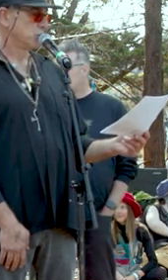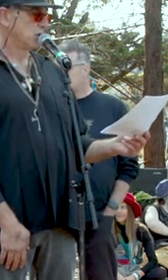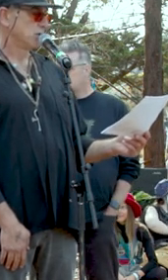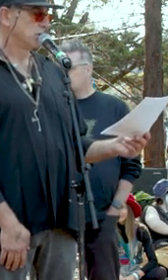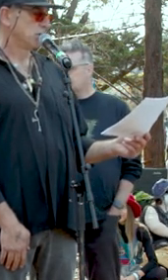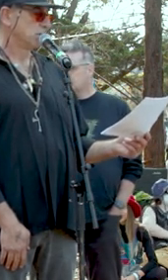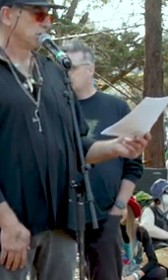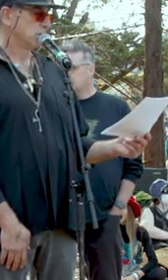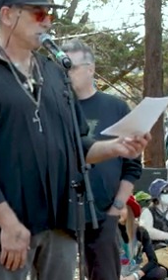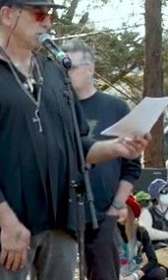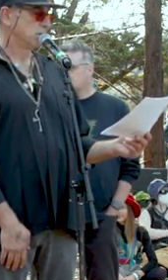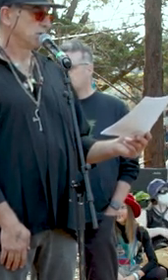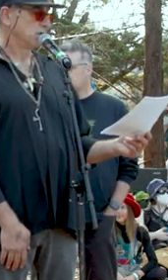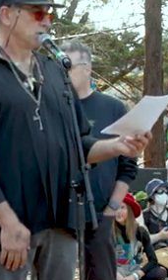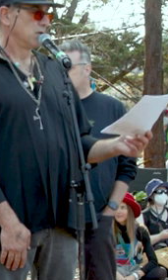Peter Swan.